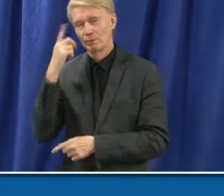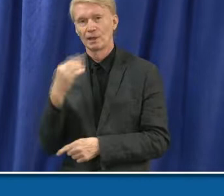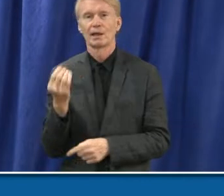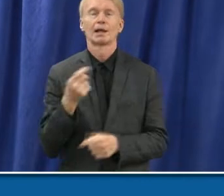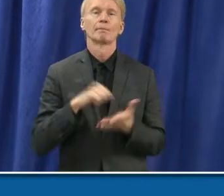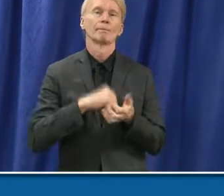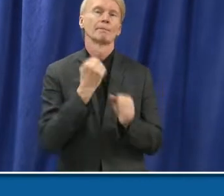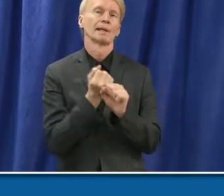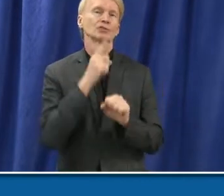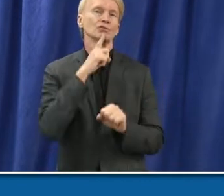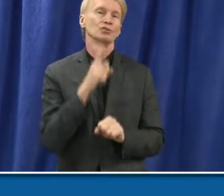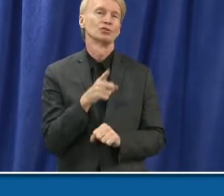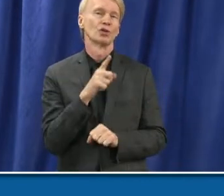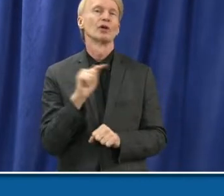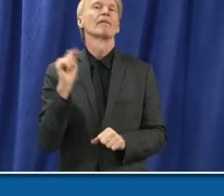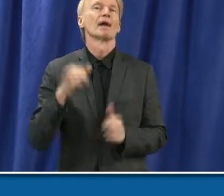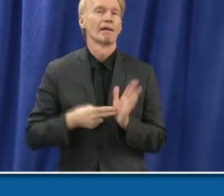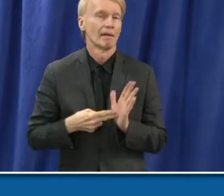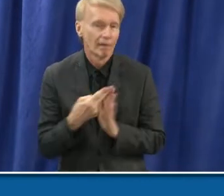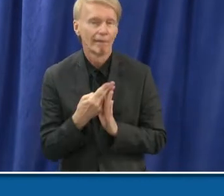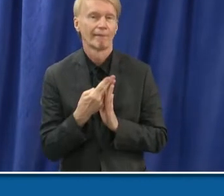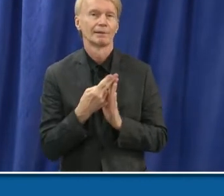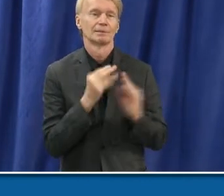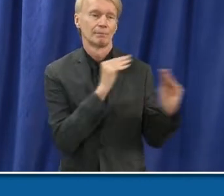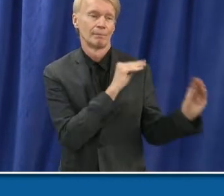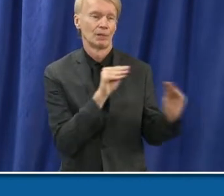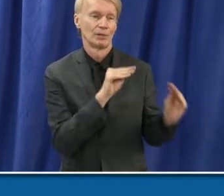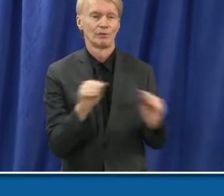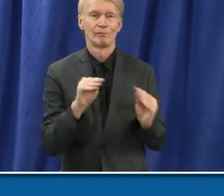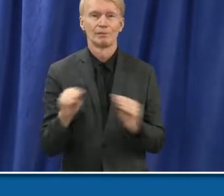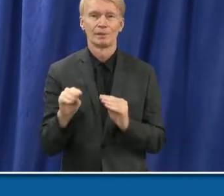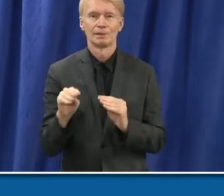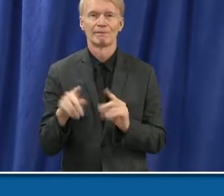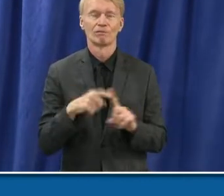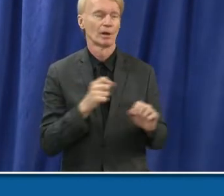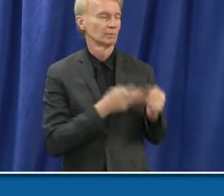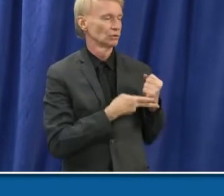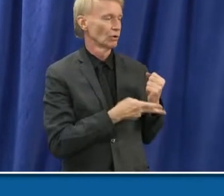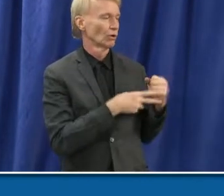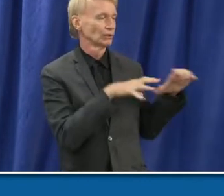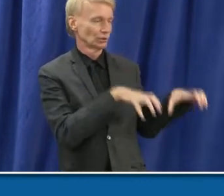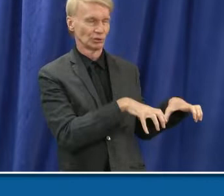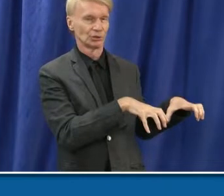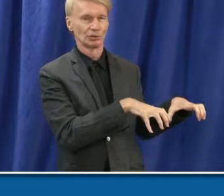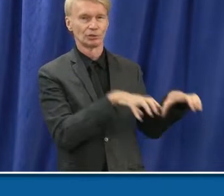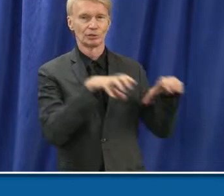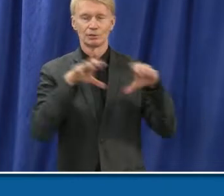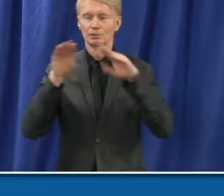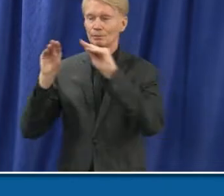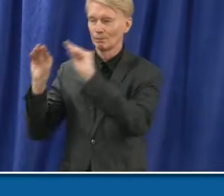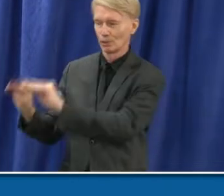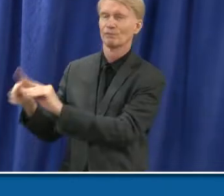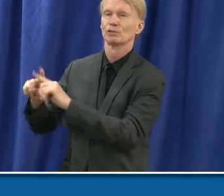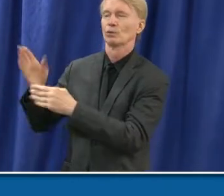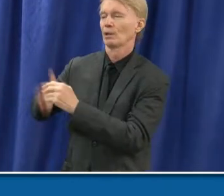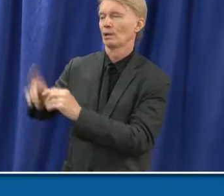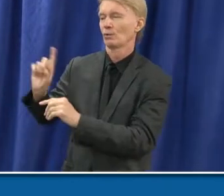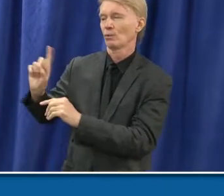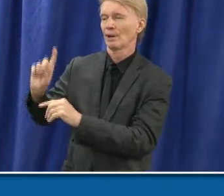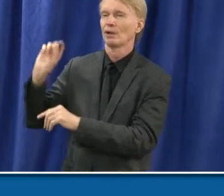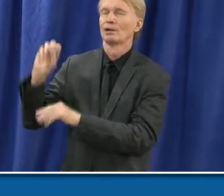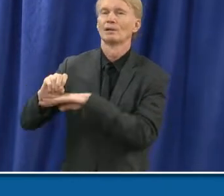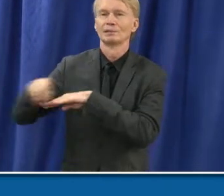the integrity of the vaccine during its movement from a storage facility to its end location and ultimately